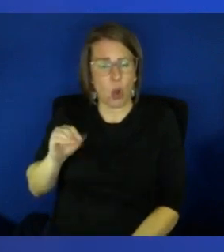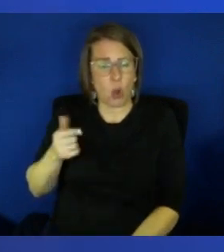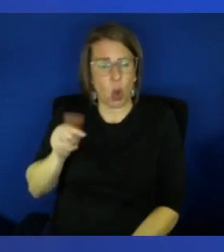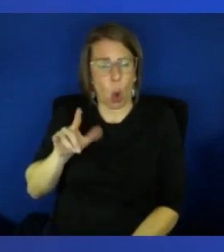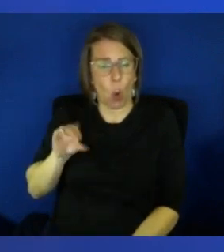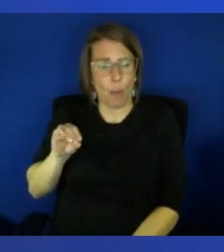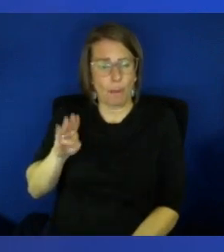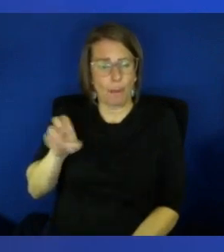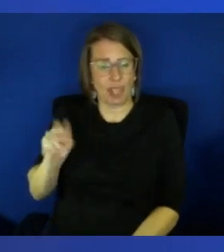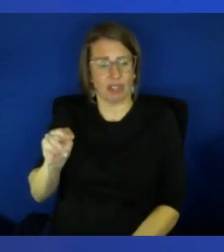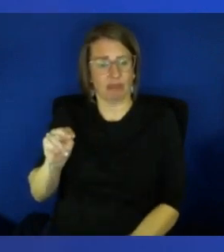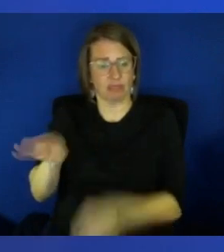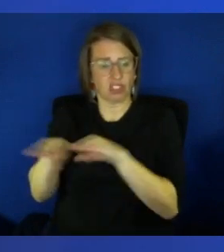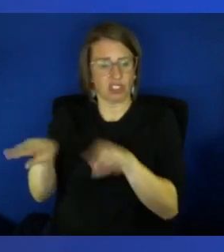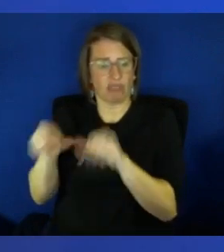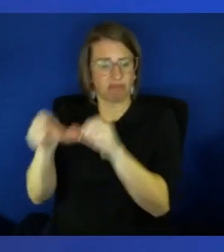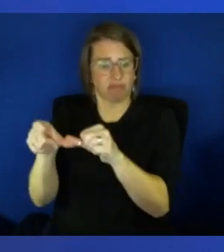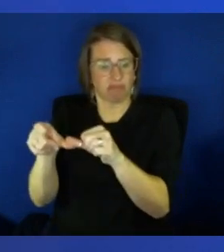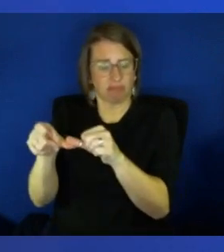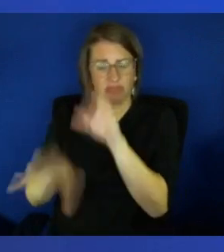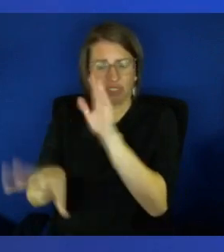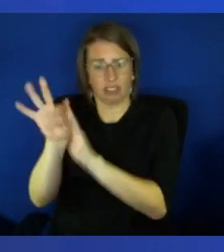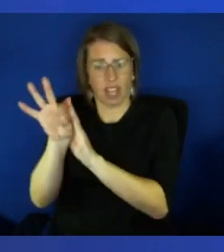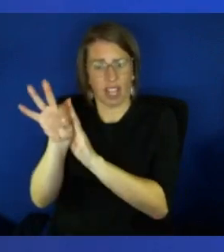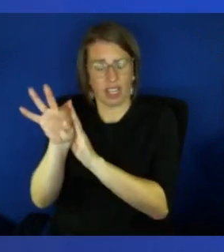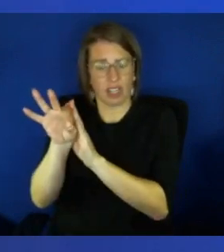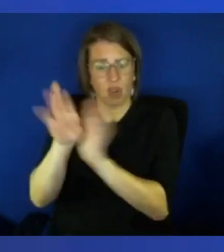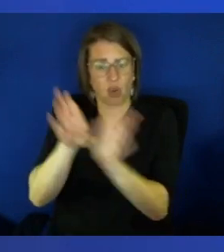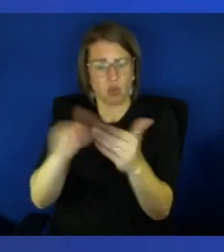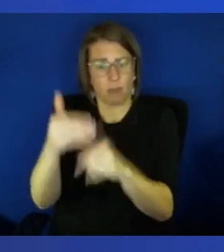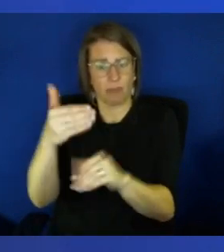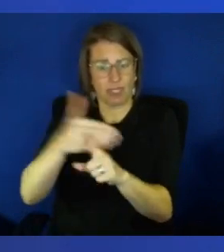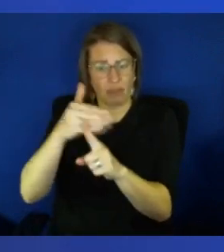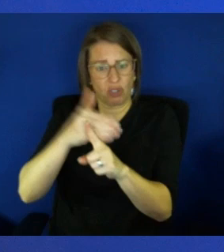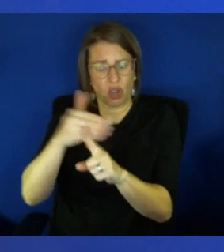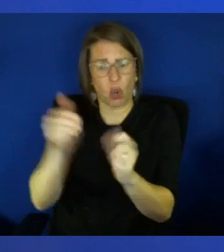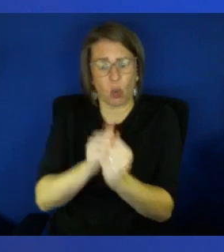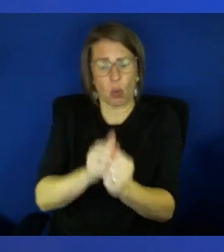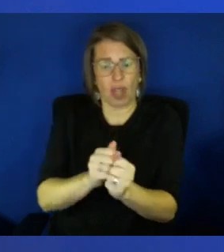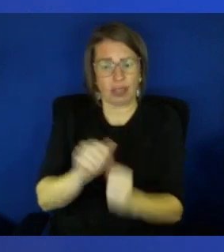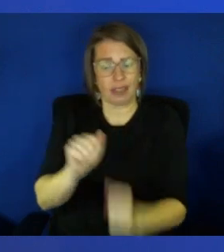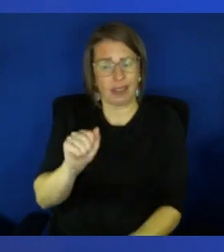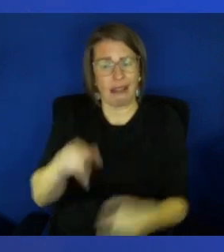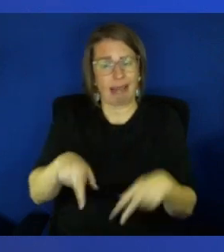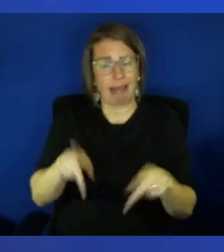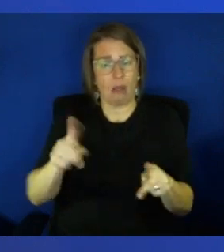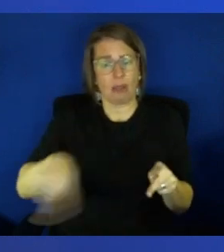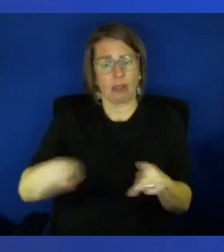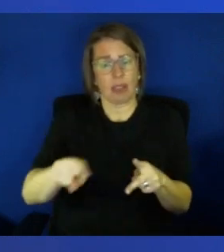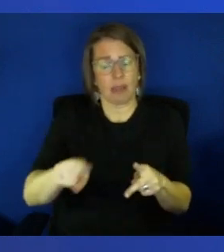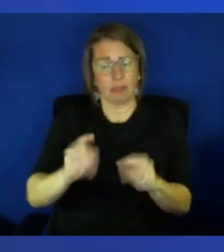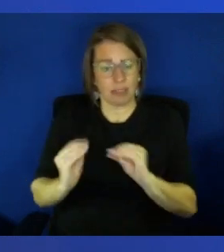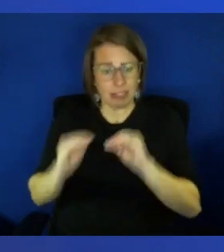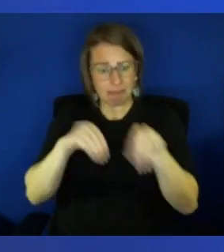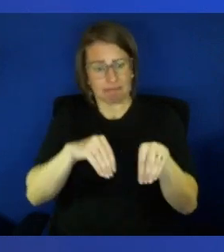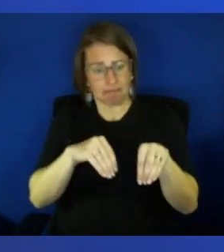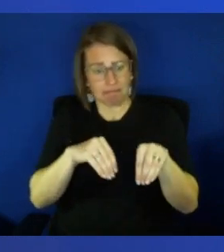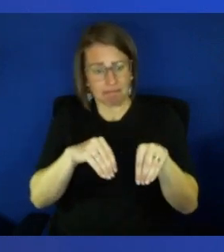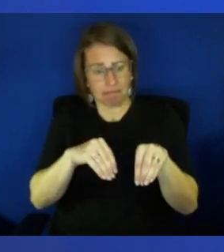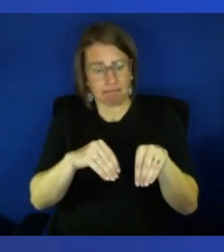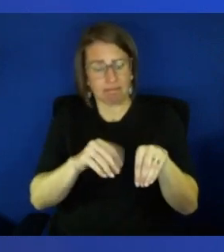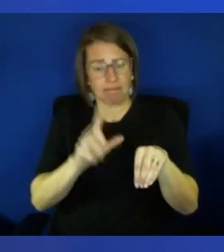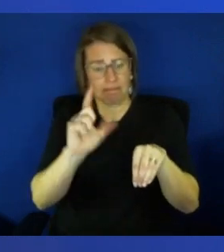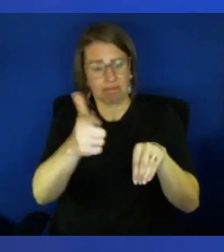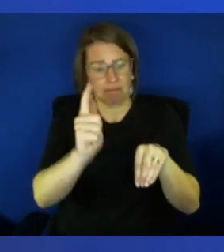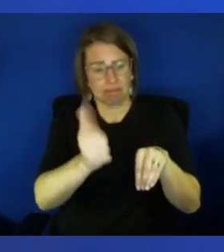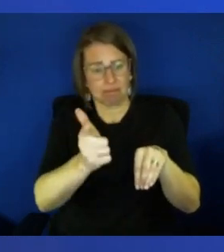can be done at room temperatures, with the idea of allowing them to be replanted at a later state. But right now,